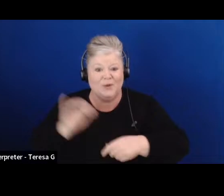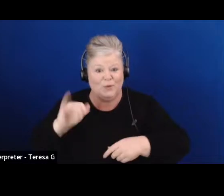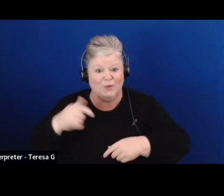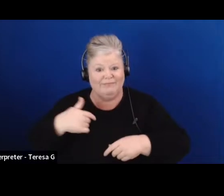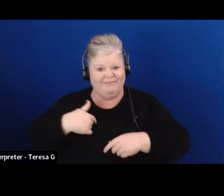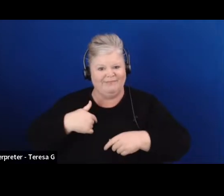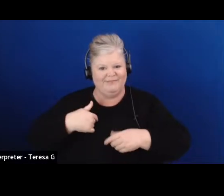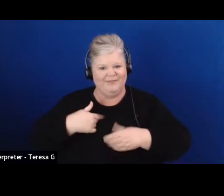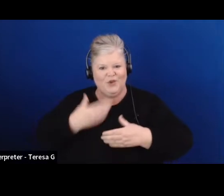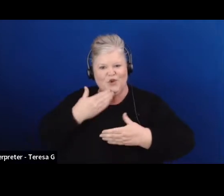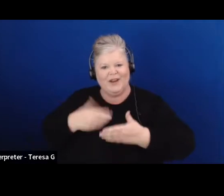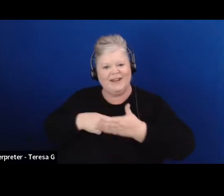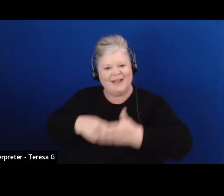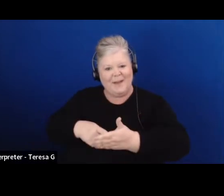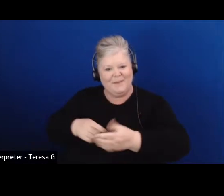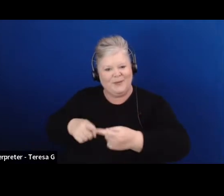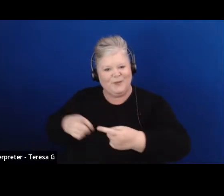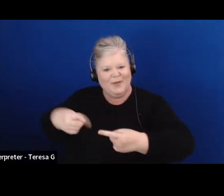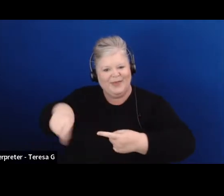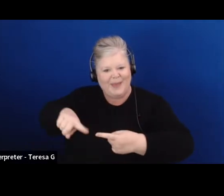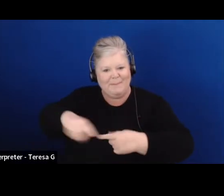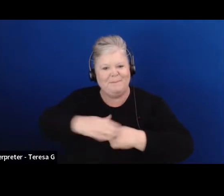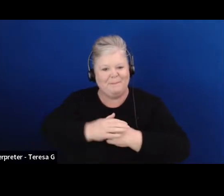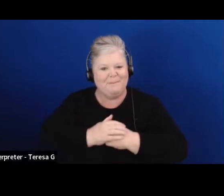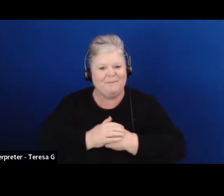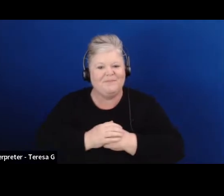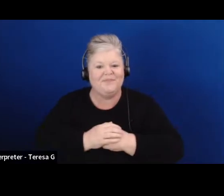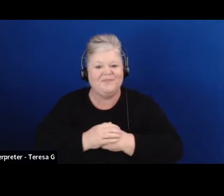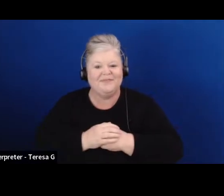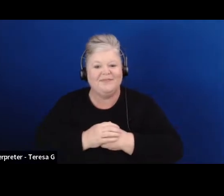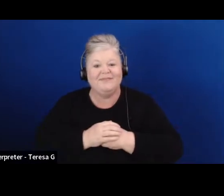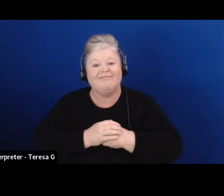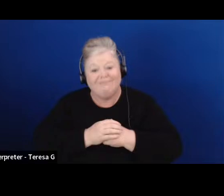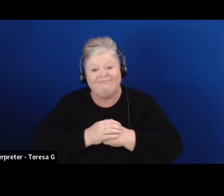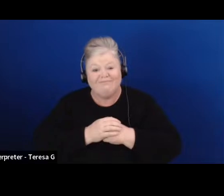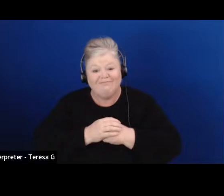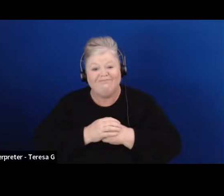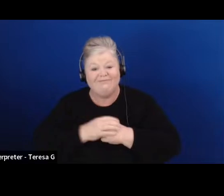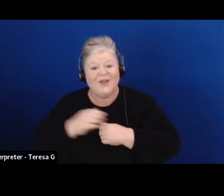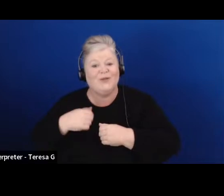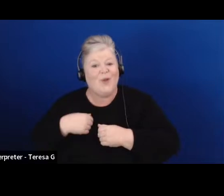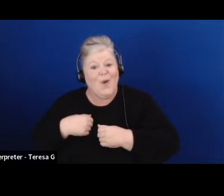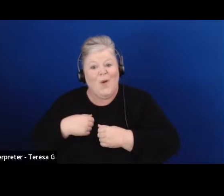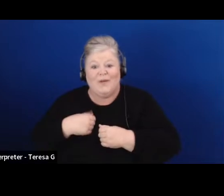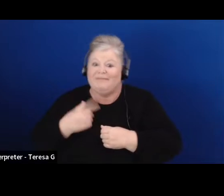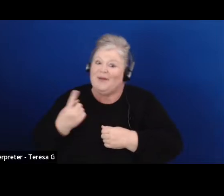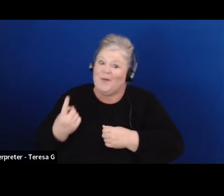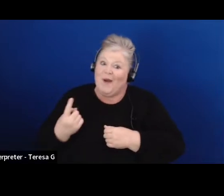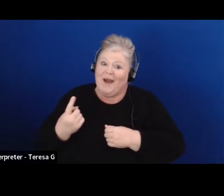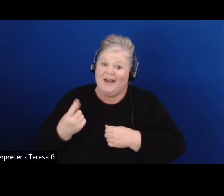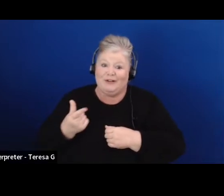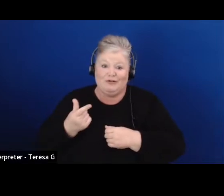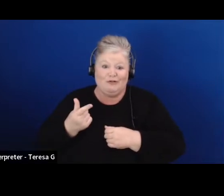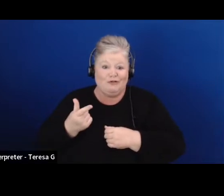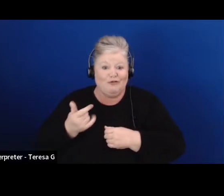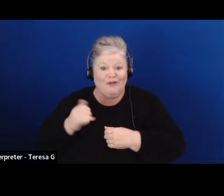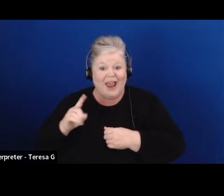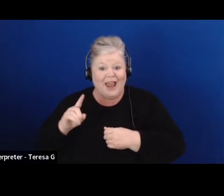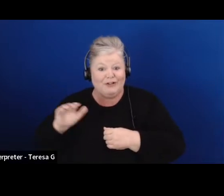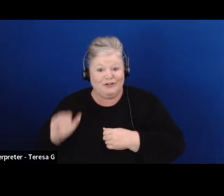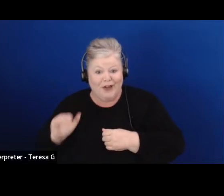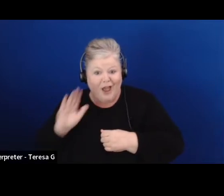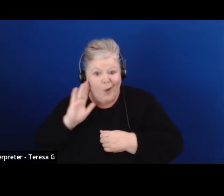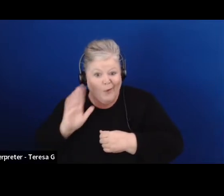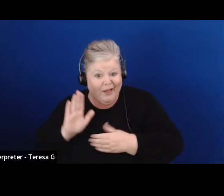to them. So I think of them, one is going off to college in about a year